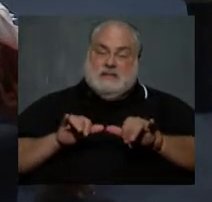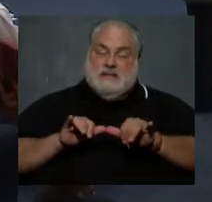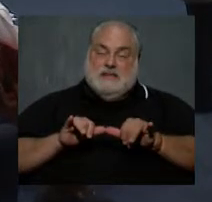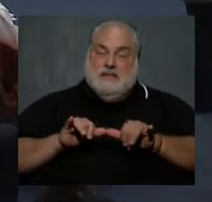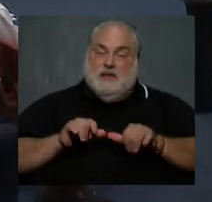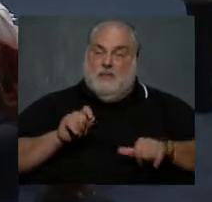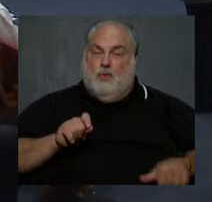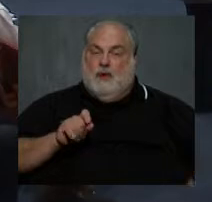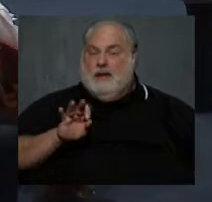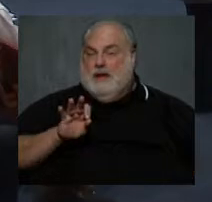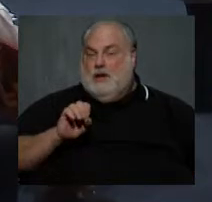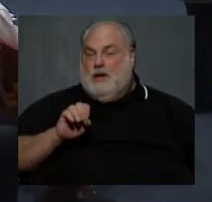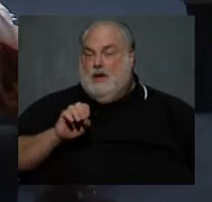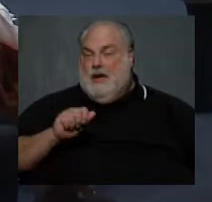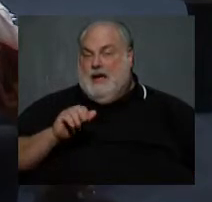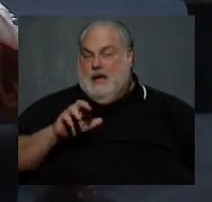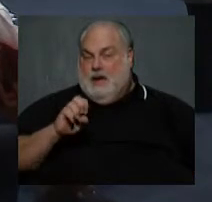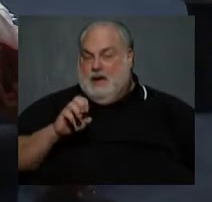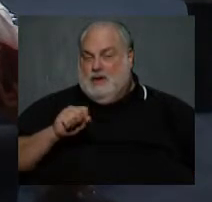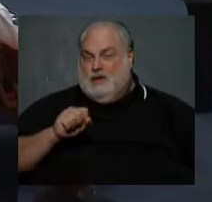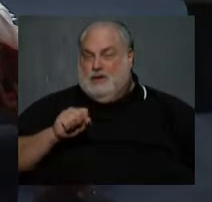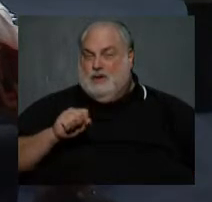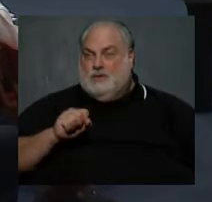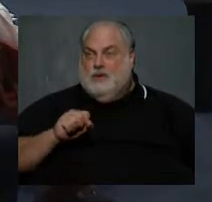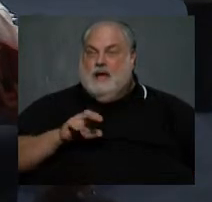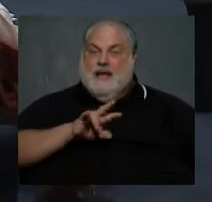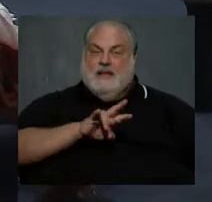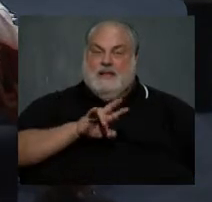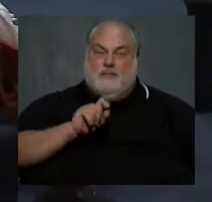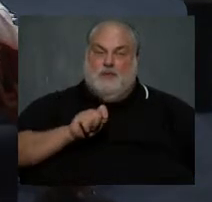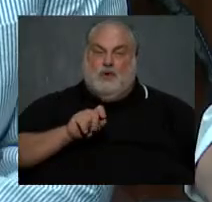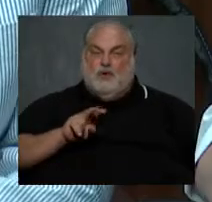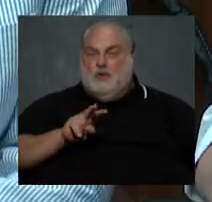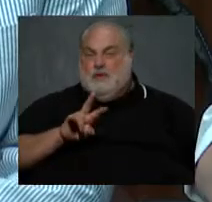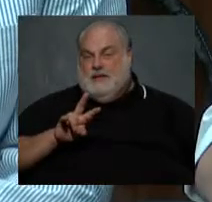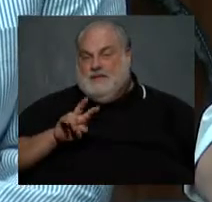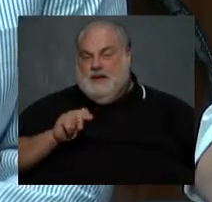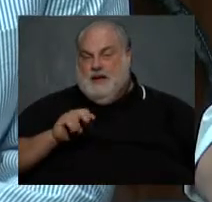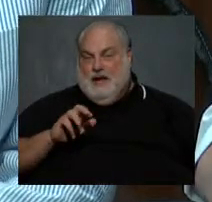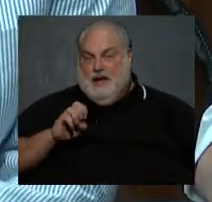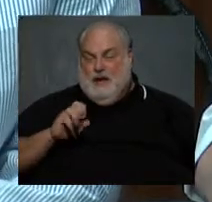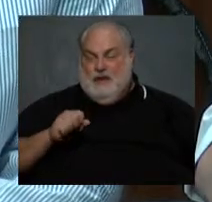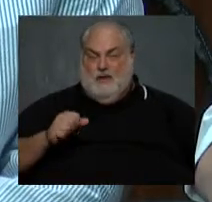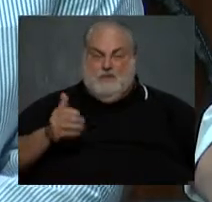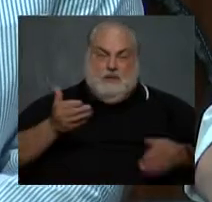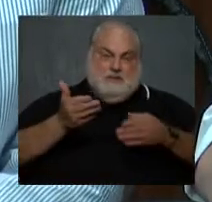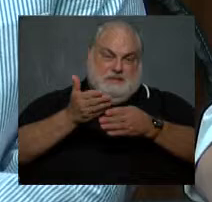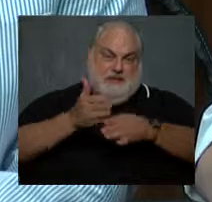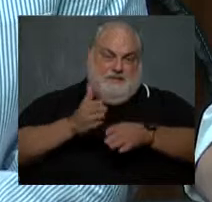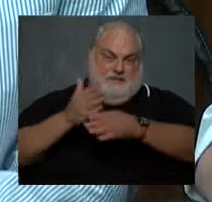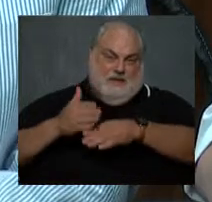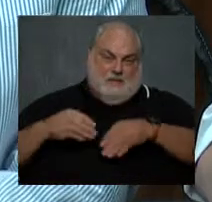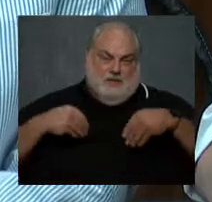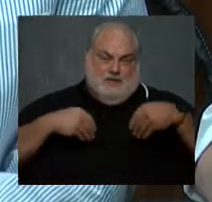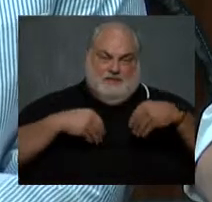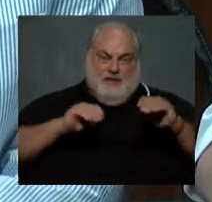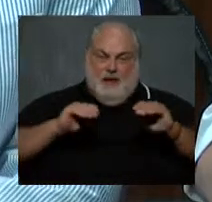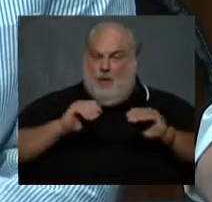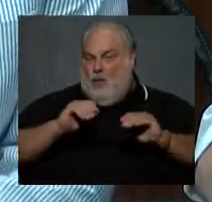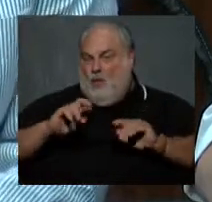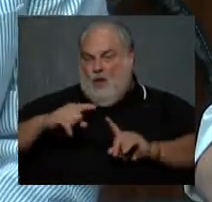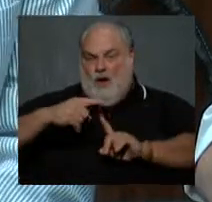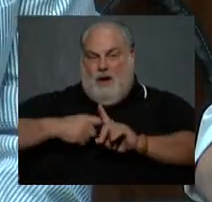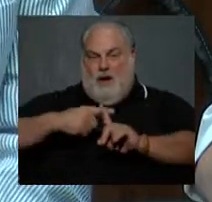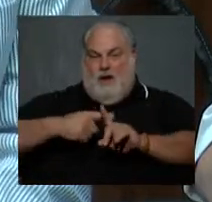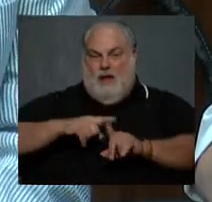from 0.90 acres to 7.27 acres. The applicant has indicated that the lots will be sold or will be leased. The request is to